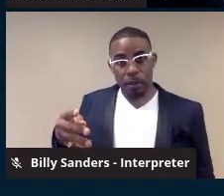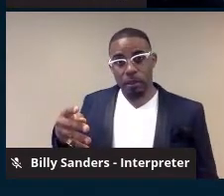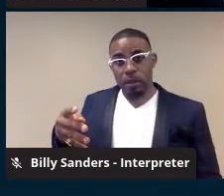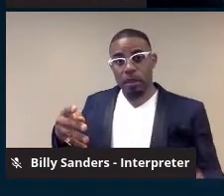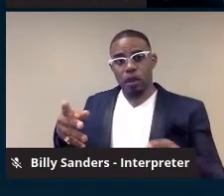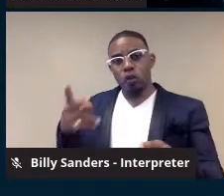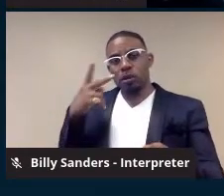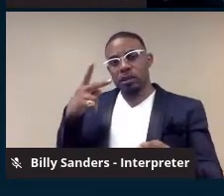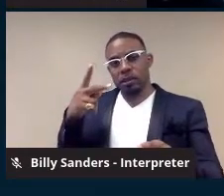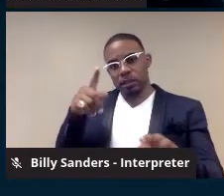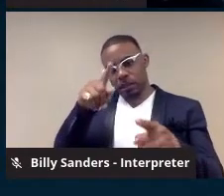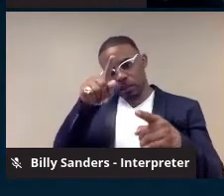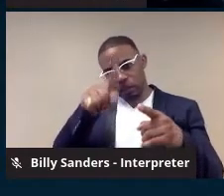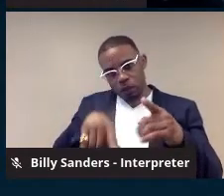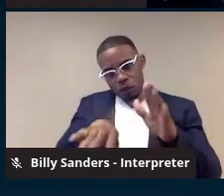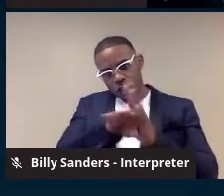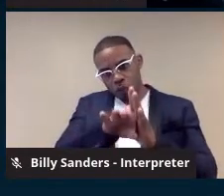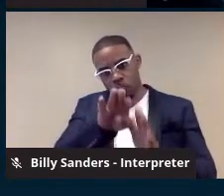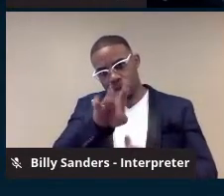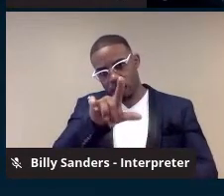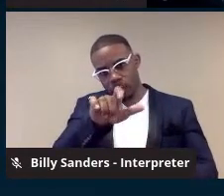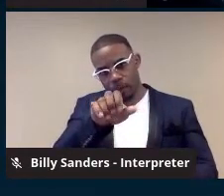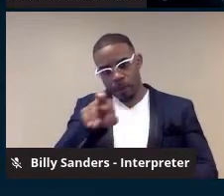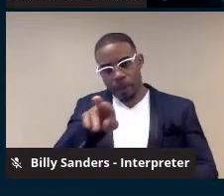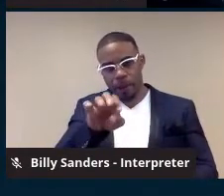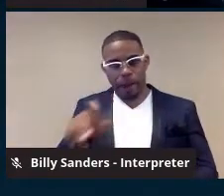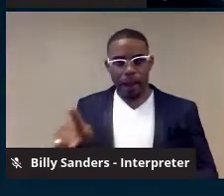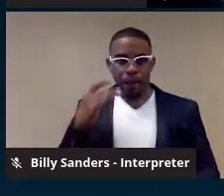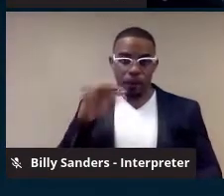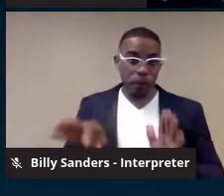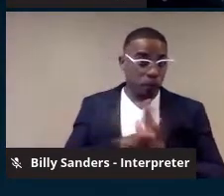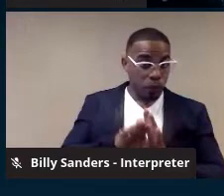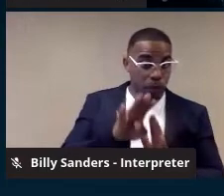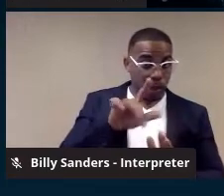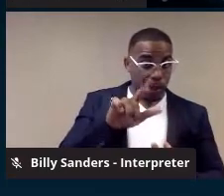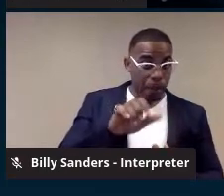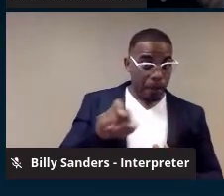and you'll see here, you can choose Blazor app. So if we choose Blazor,